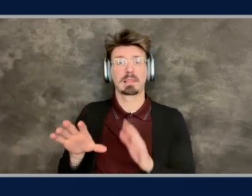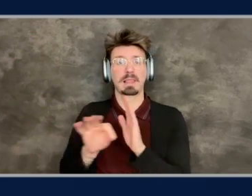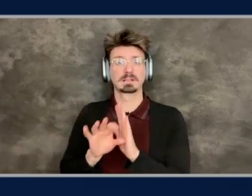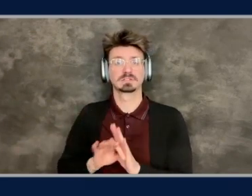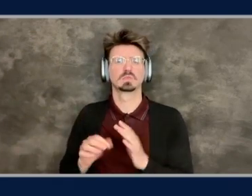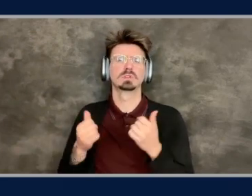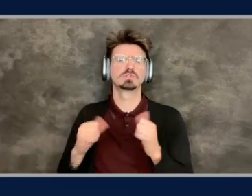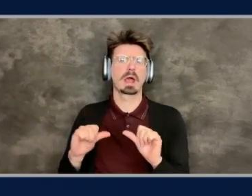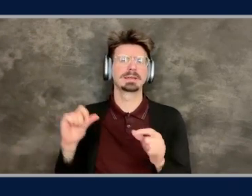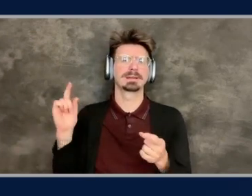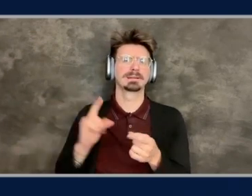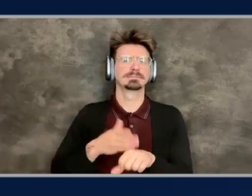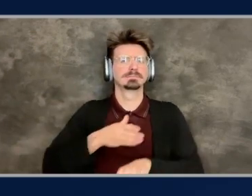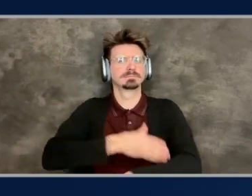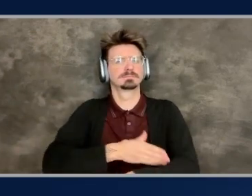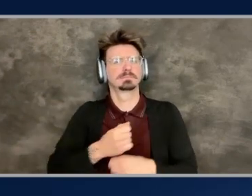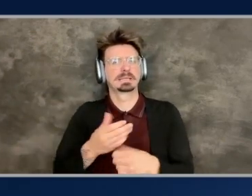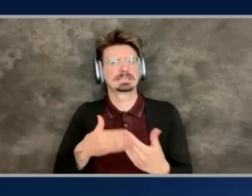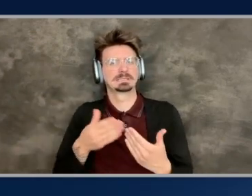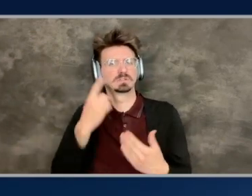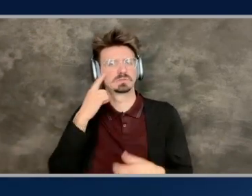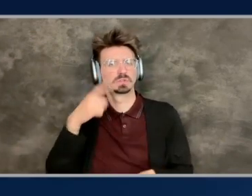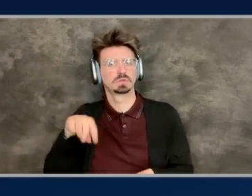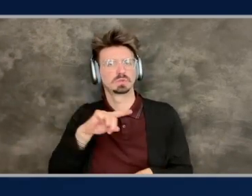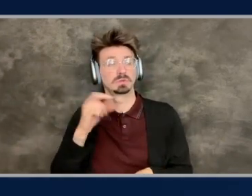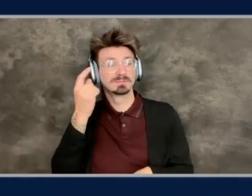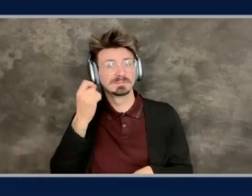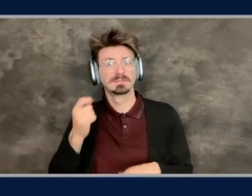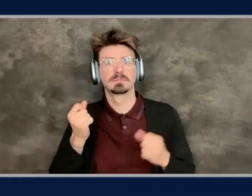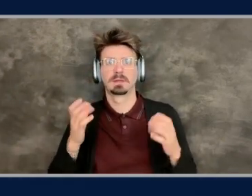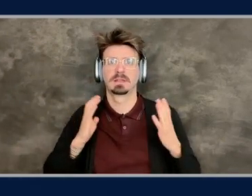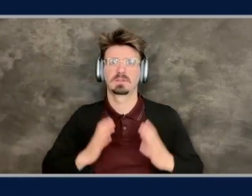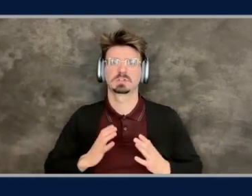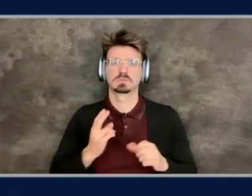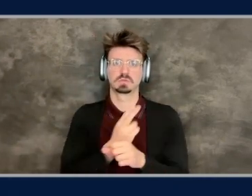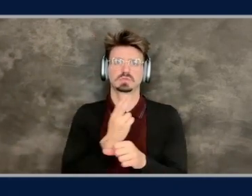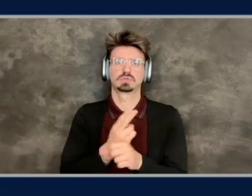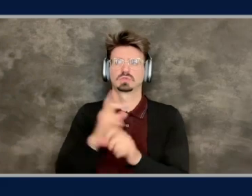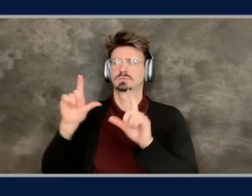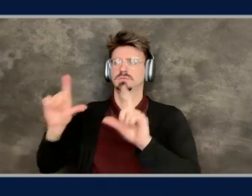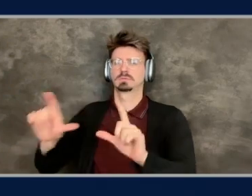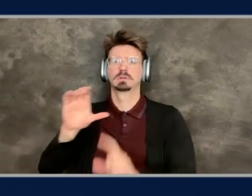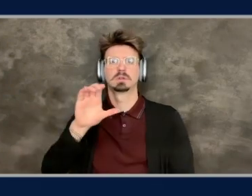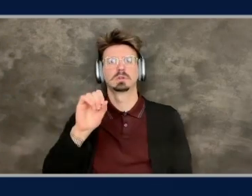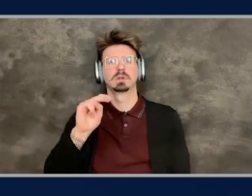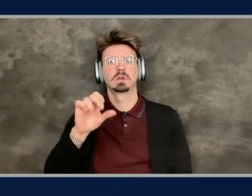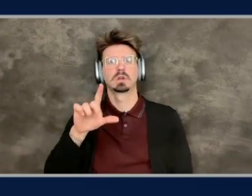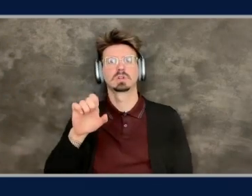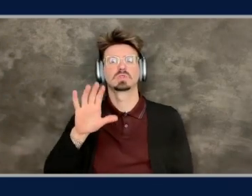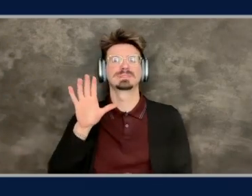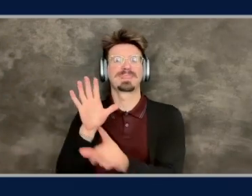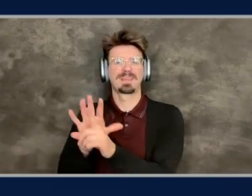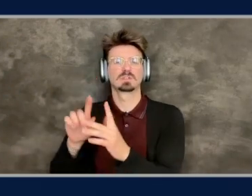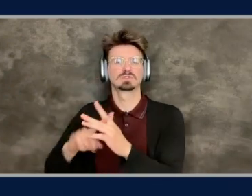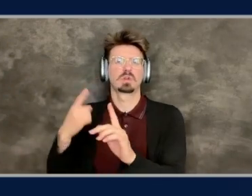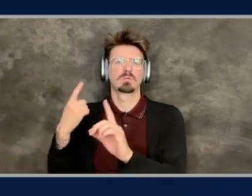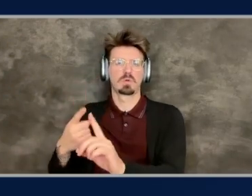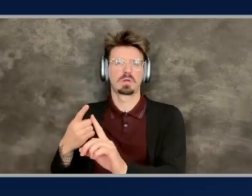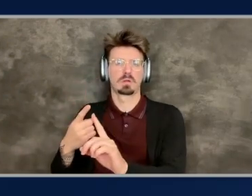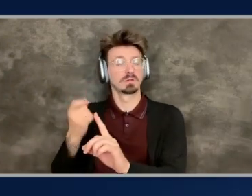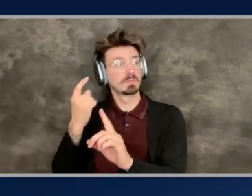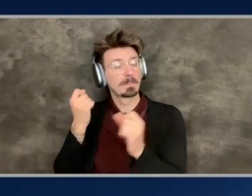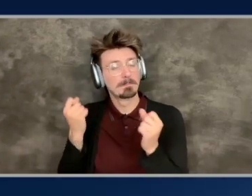a lot of our customers use the console, as we mentioned, as their starting point. But a lot of customers use the console as